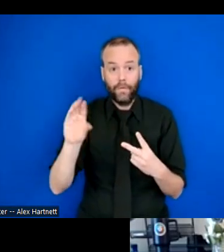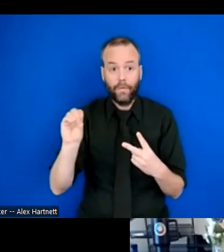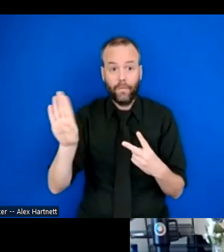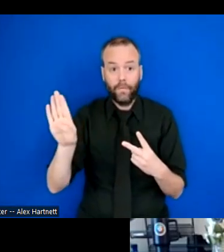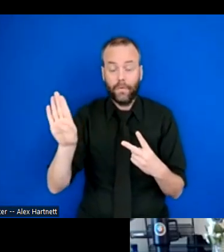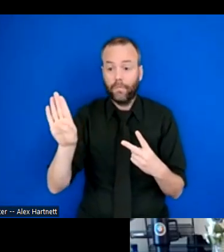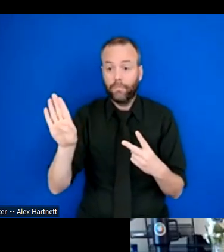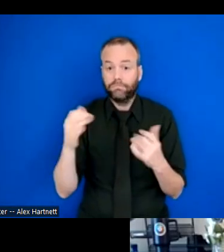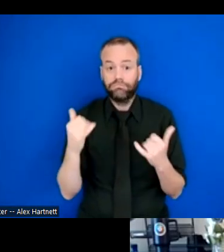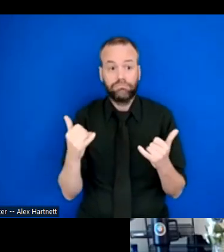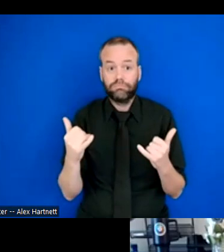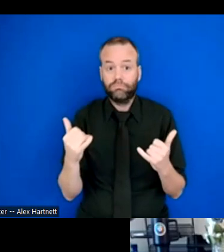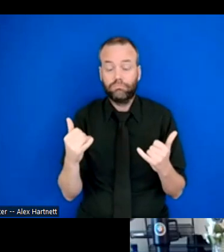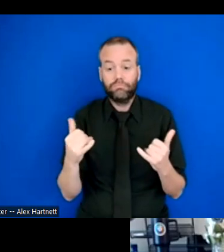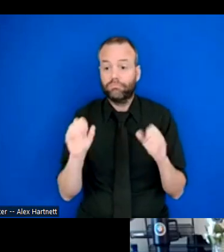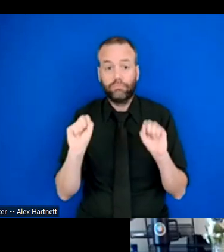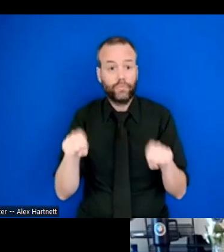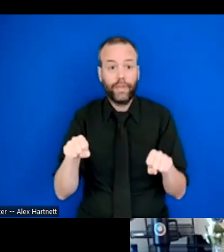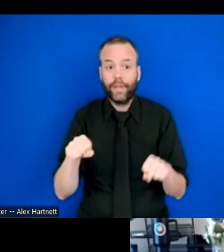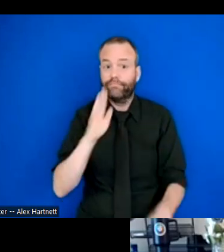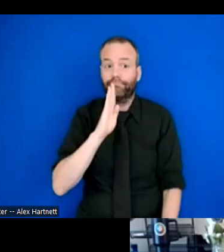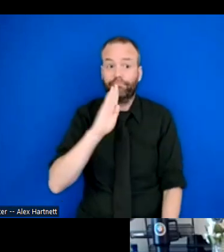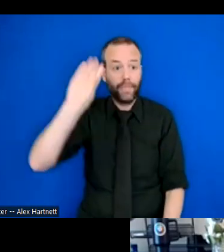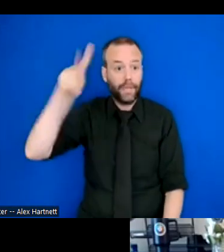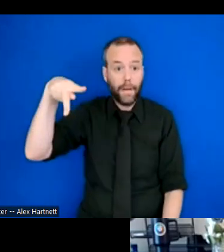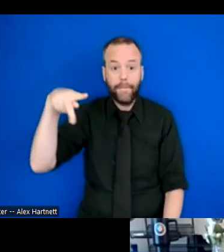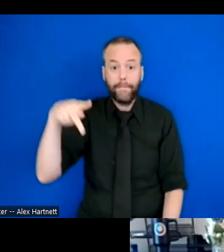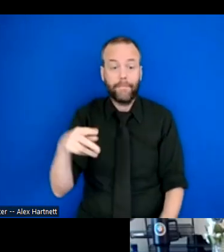You can feel free to unmute or drop it in the chat.